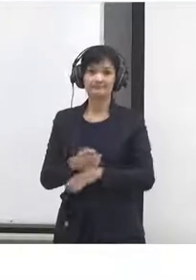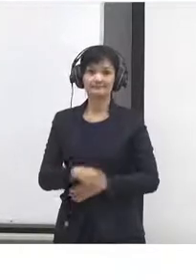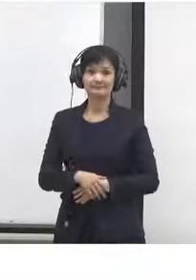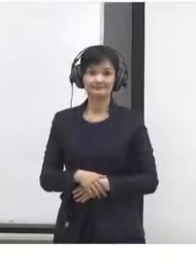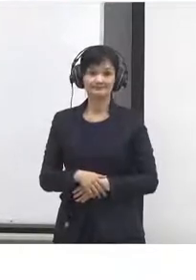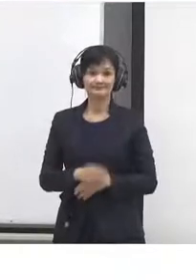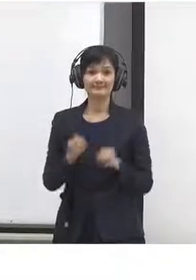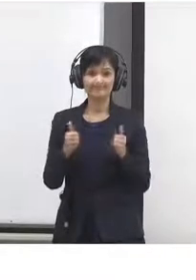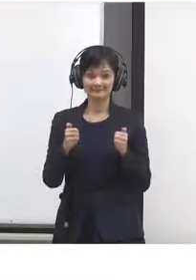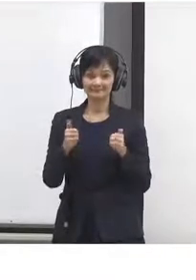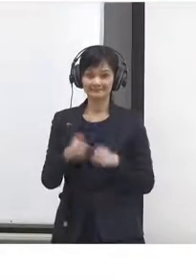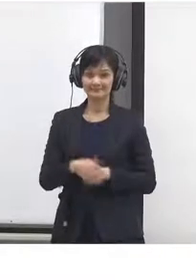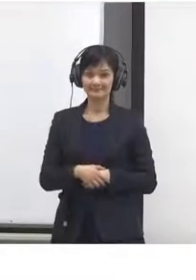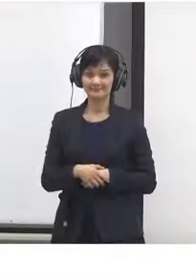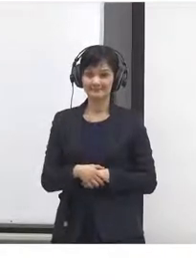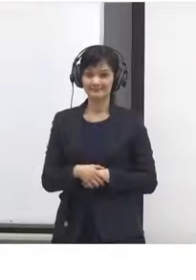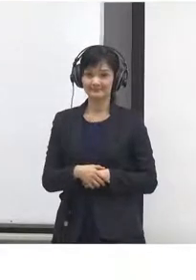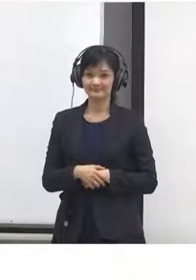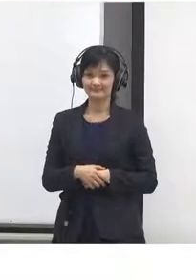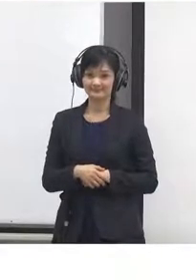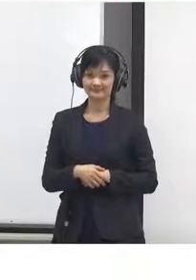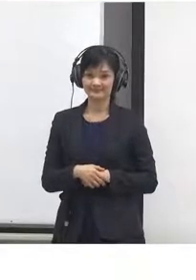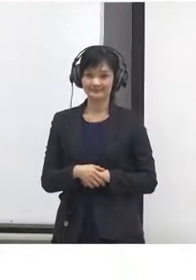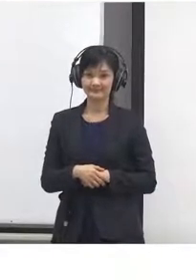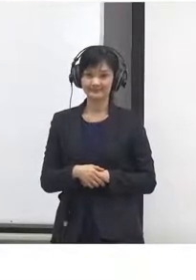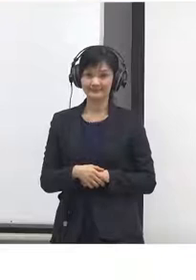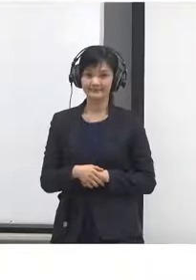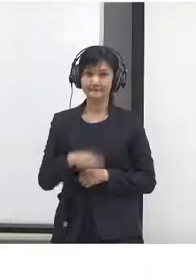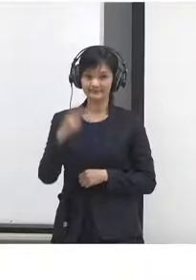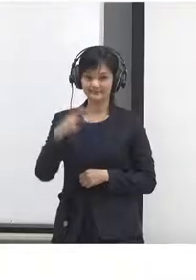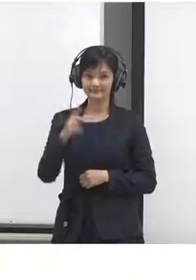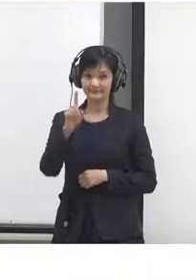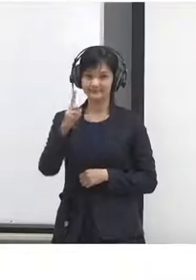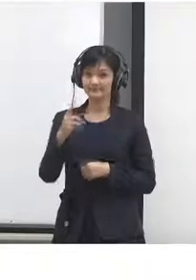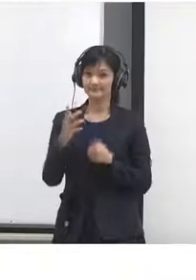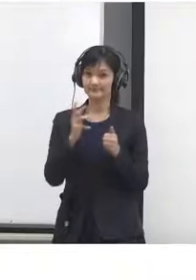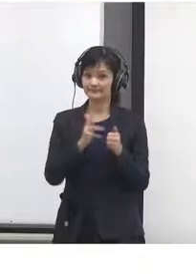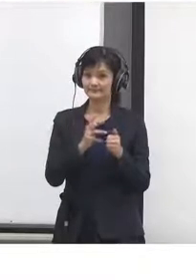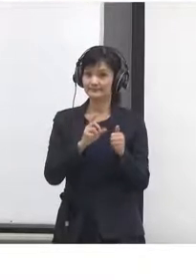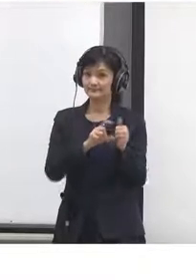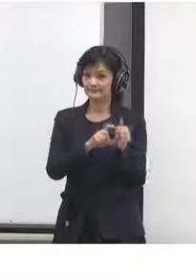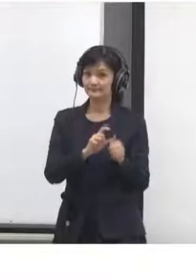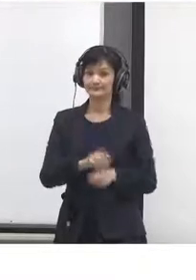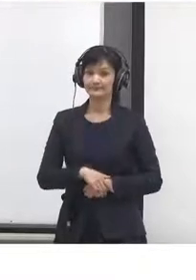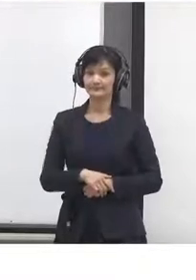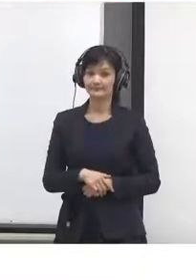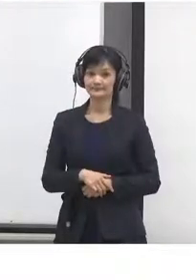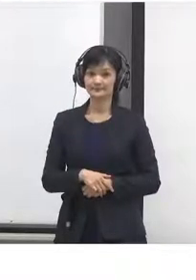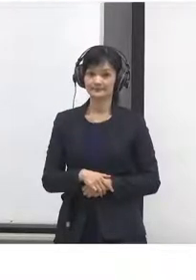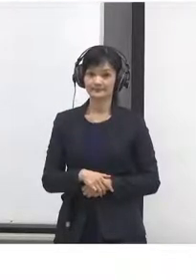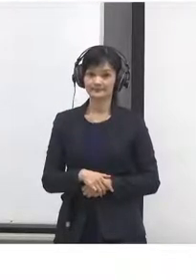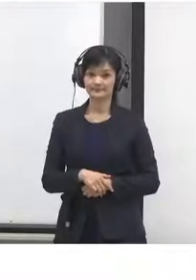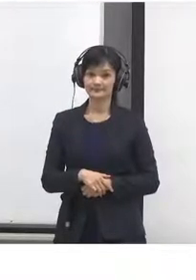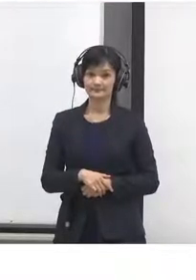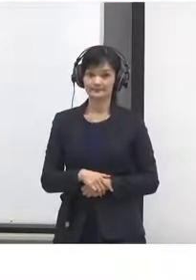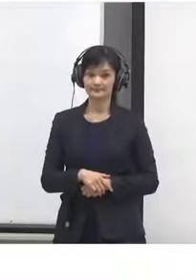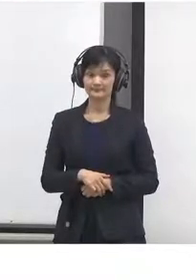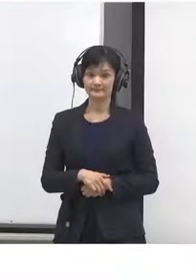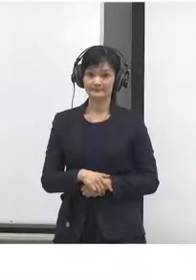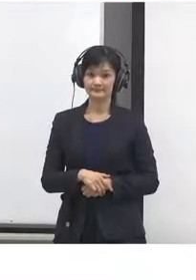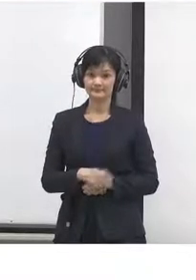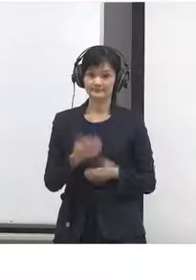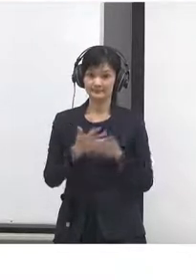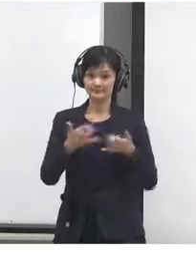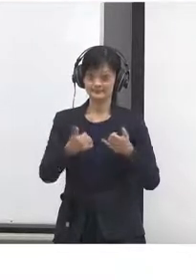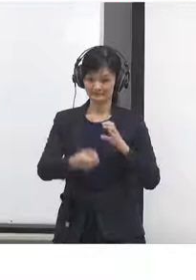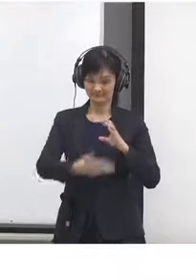And so there's another question, again from Slido. Do the participants found themselves